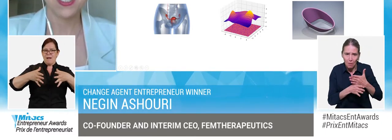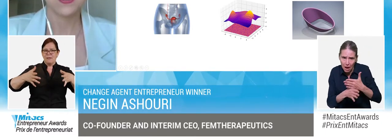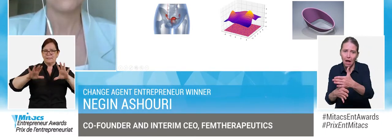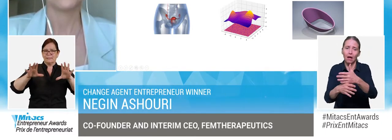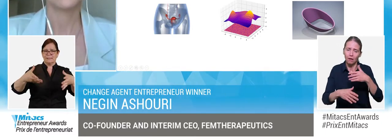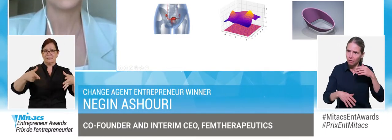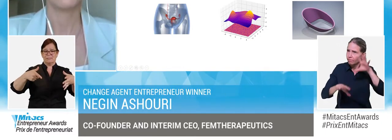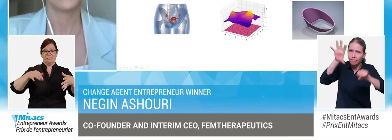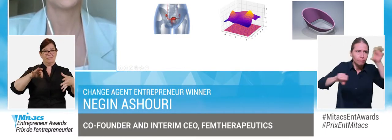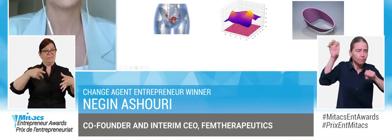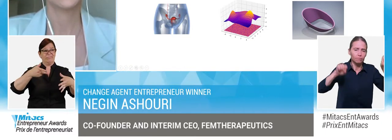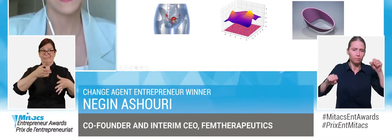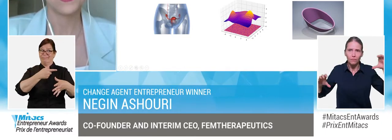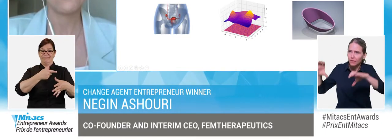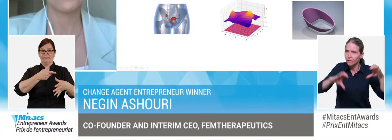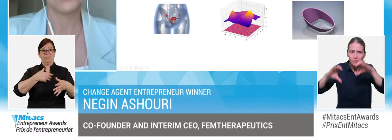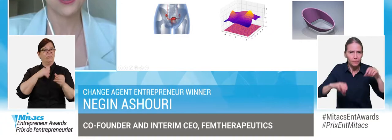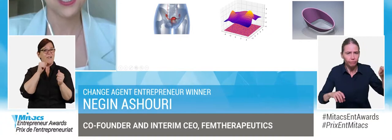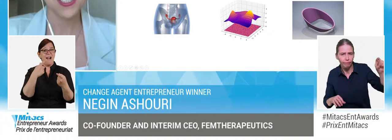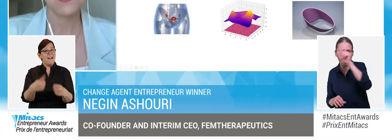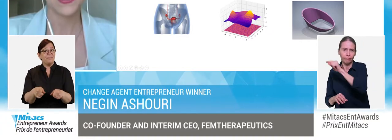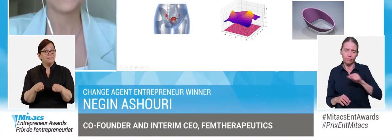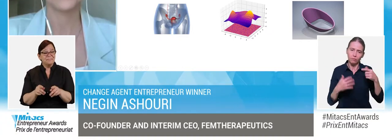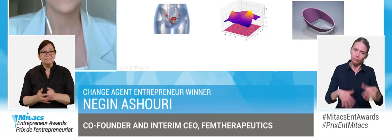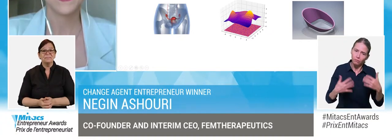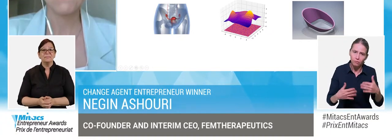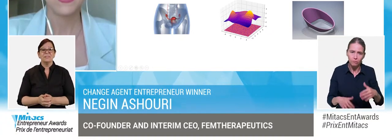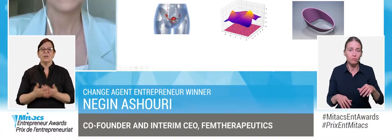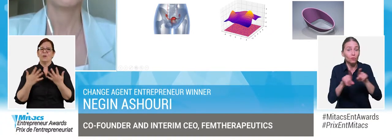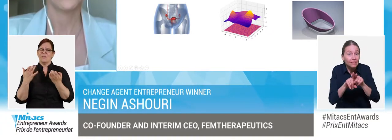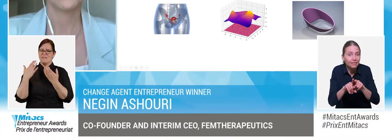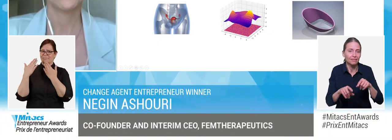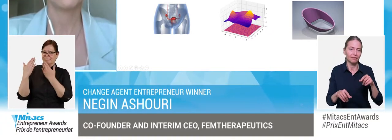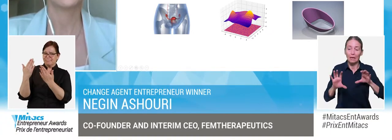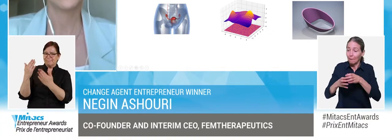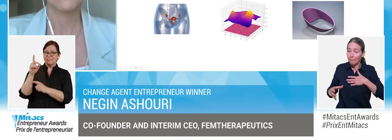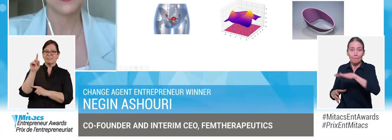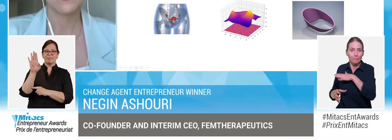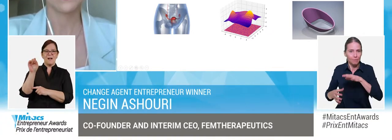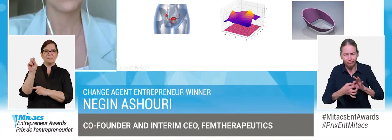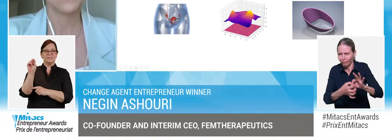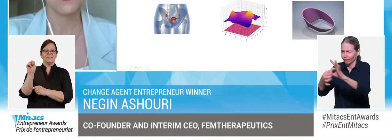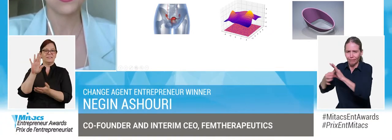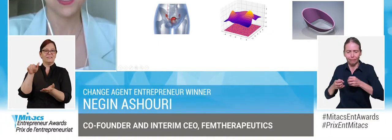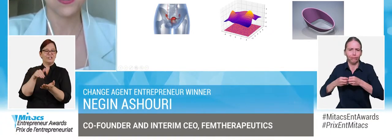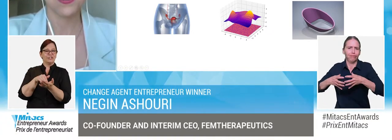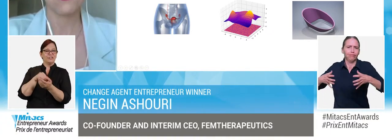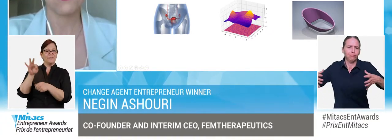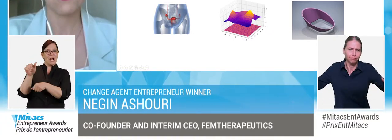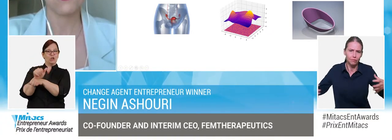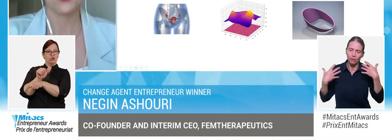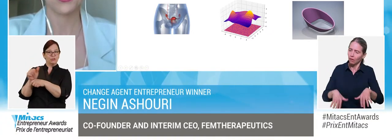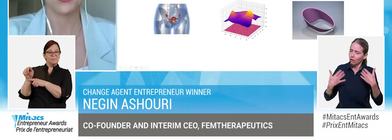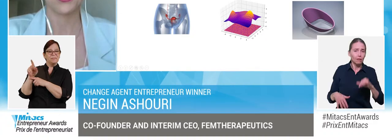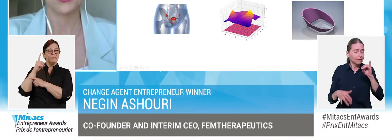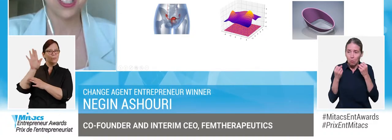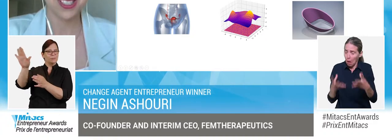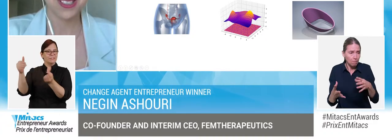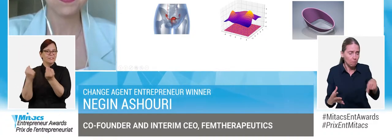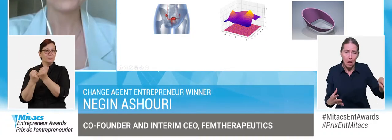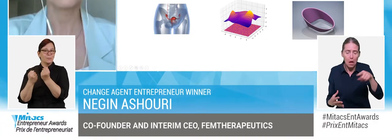each patient. We obtain the patient's data from doctors, we analyze them, and finally, we 3D print a customized pessary for each